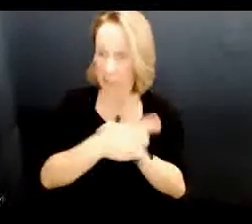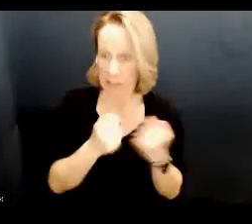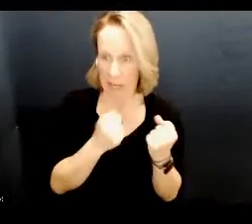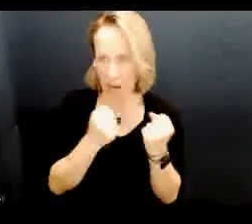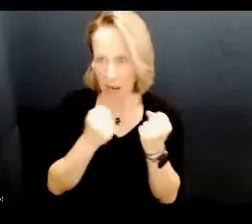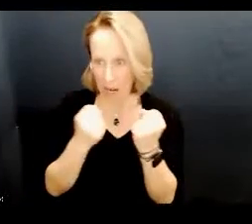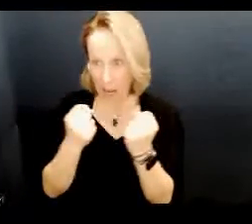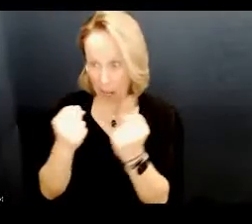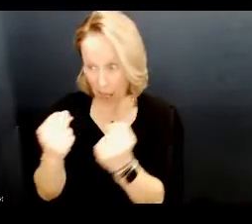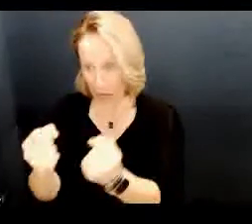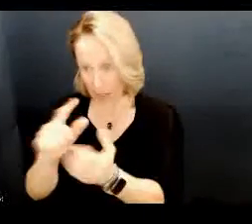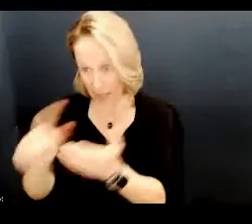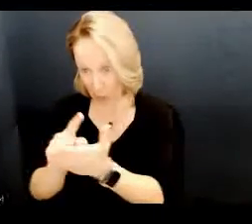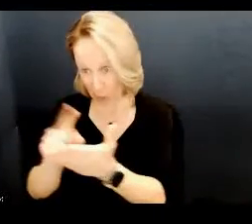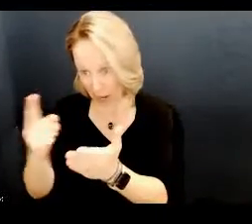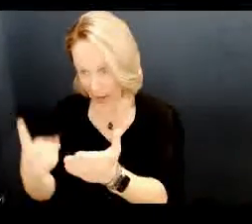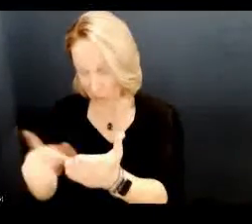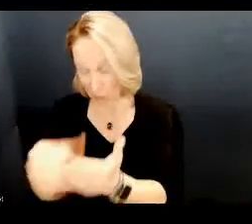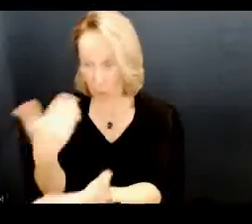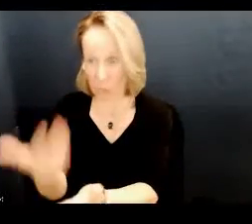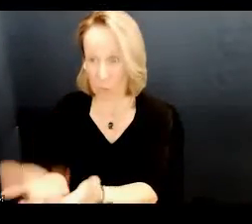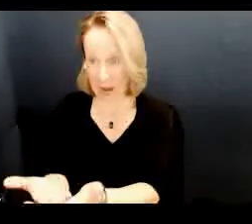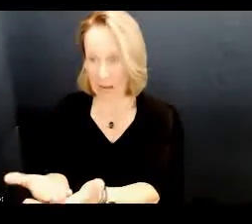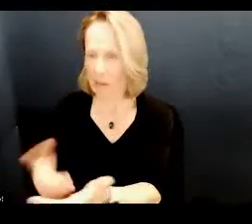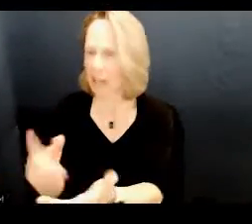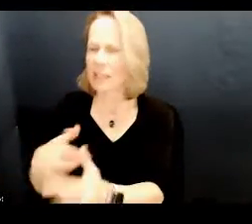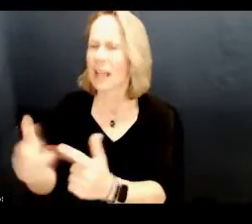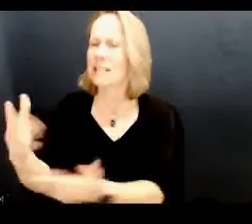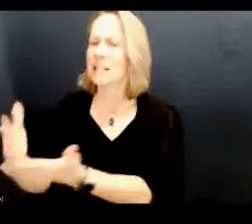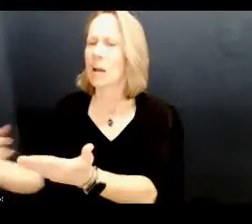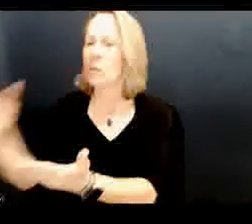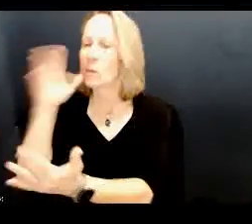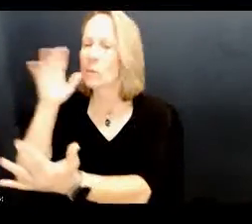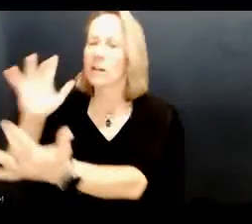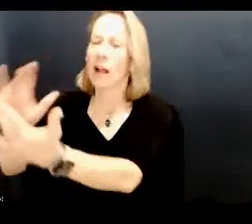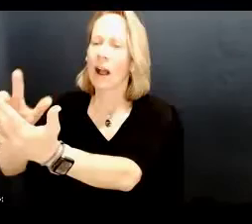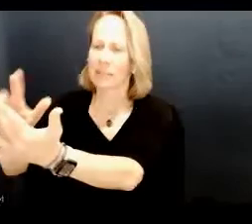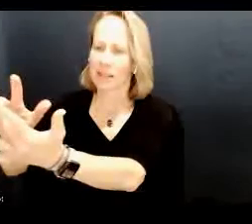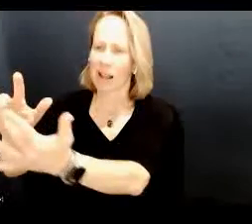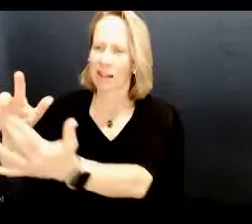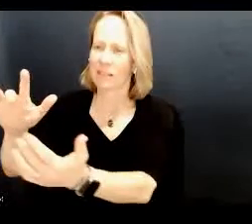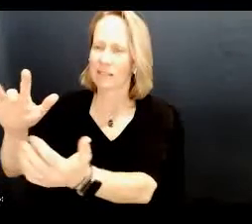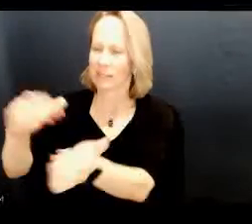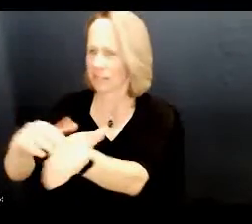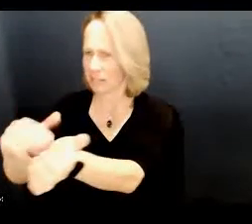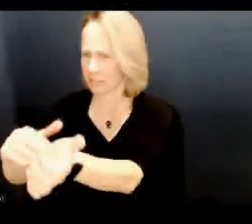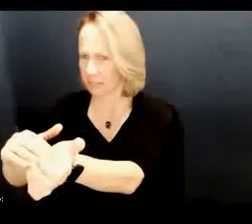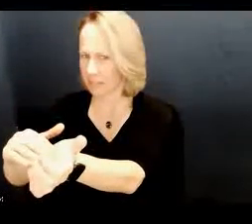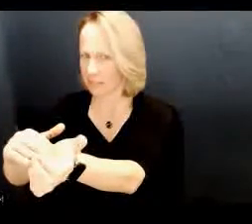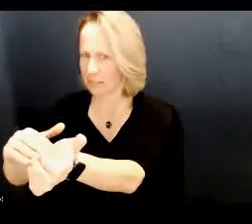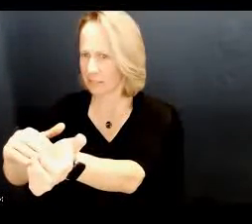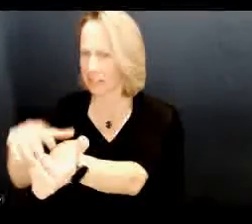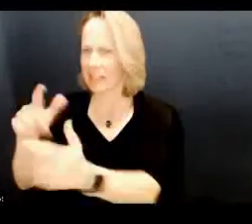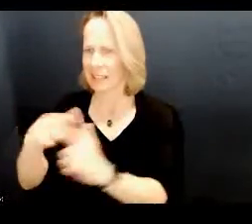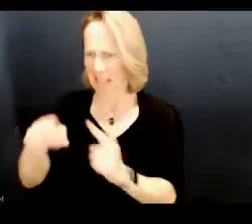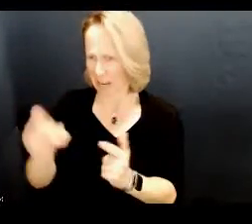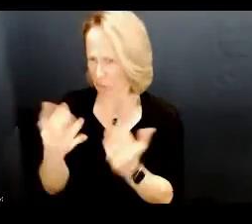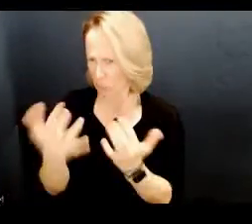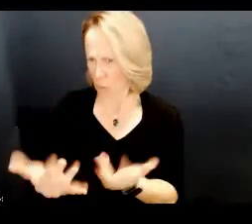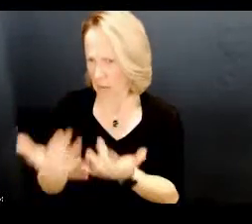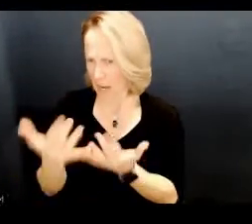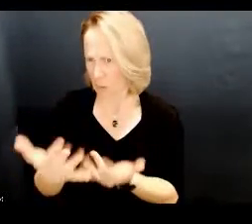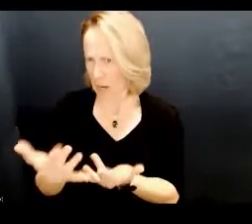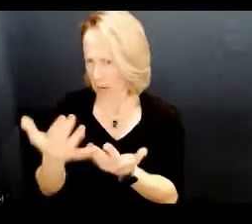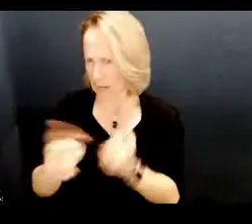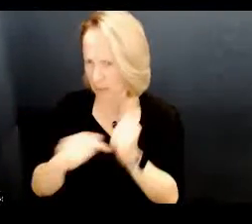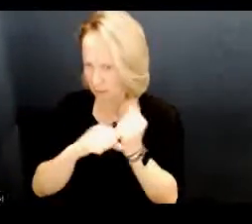another hour for the forensic examiner to show up, right? And so that was a really important question for them to look at when they were trying to figure out, how